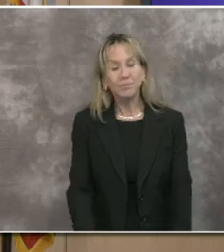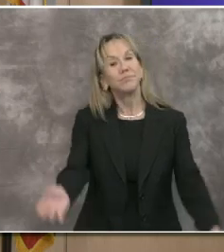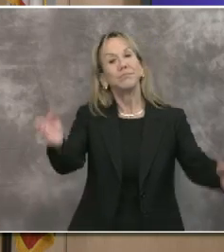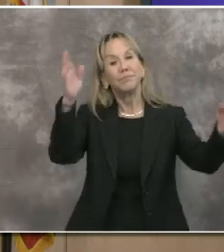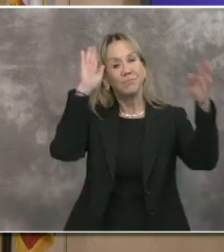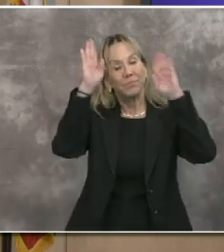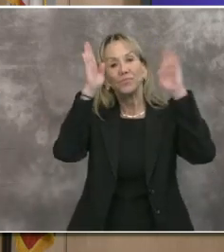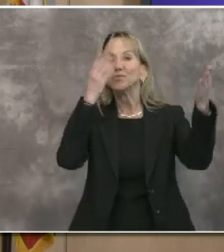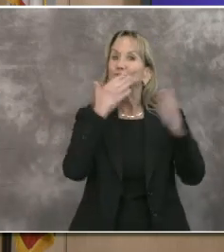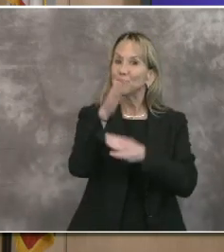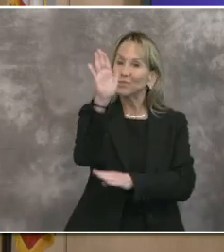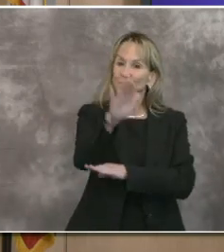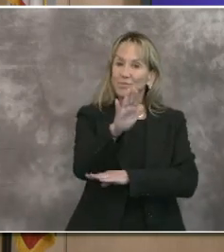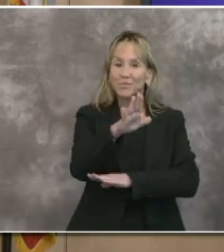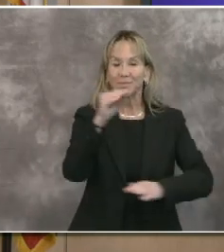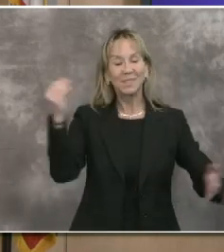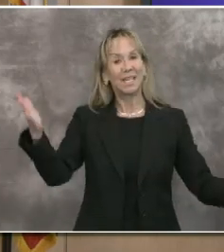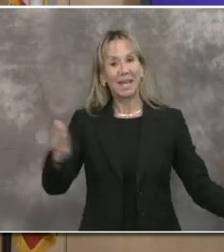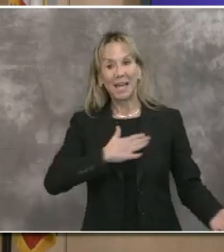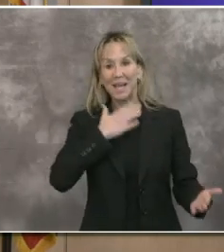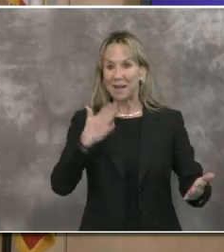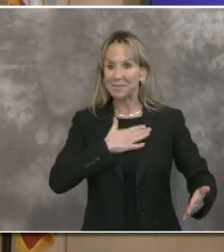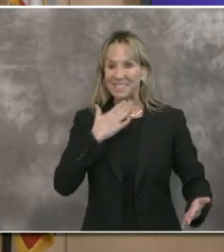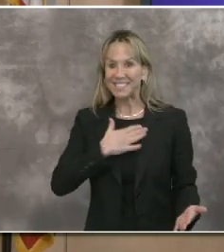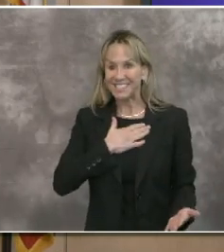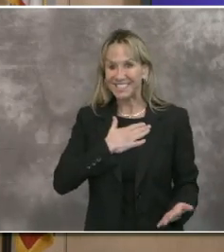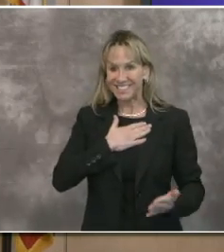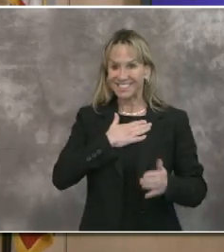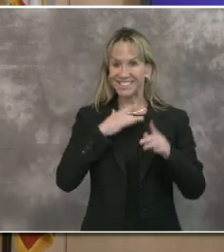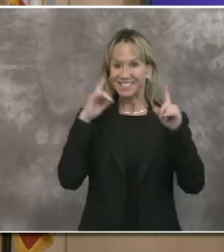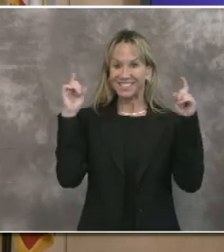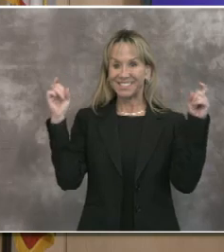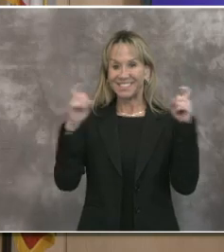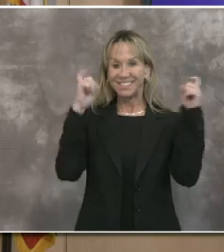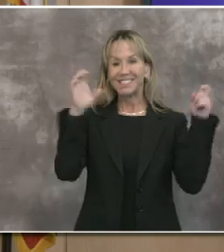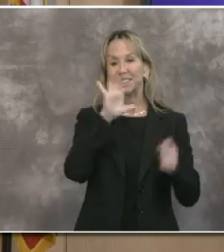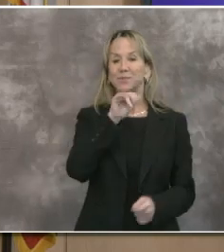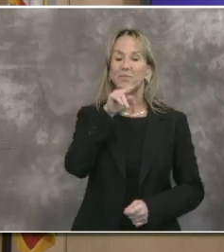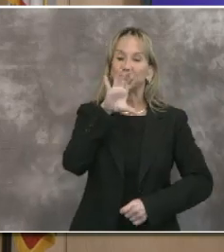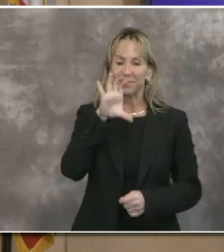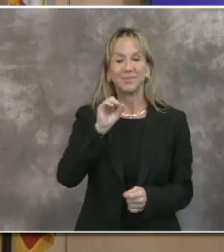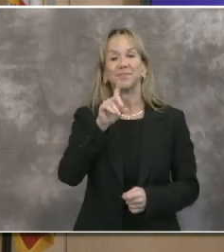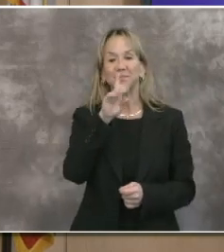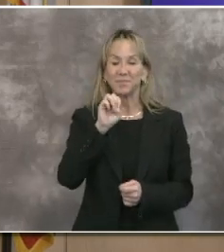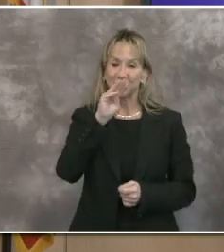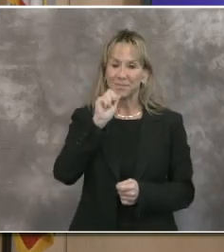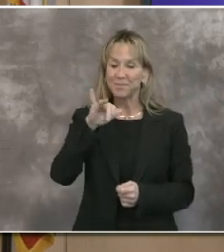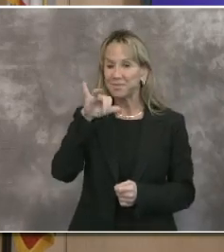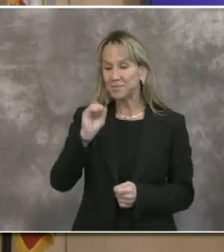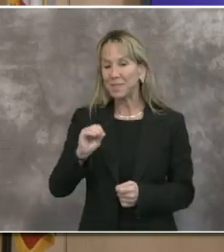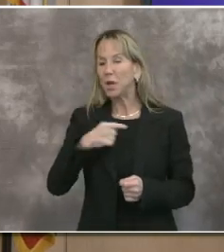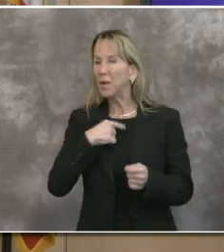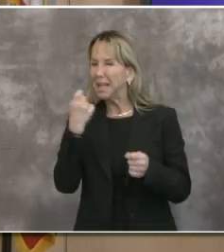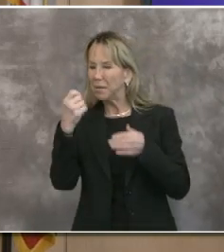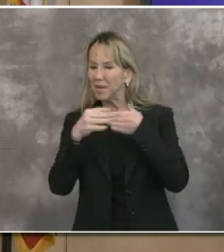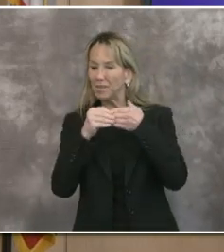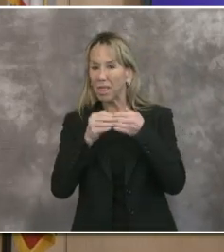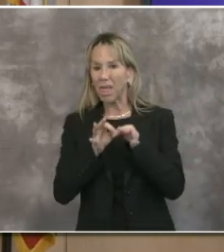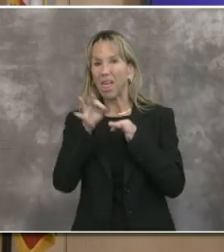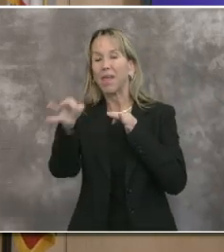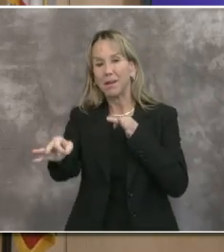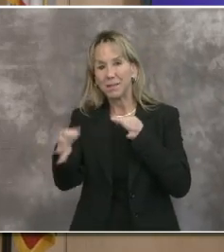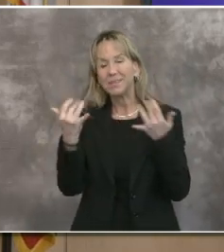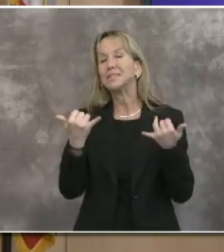Good afternoon and happy Cinco de Mayo. We appreciate your flexibility in the scheduling of today's news